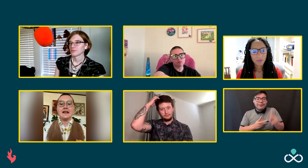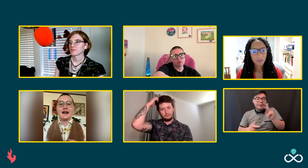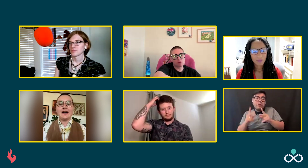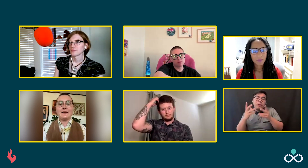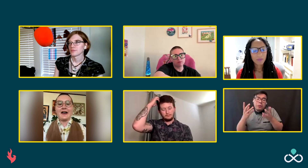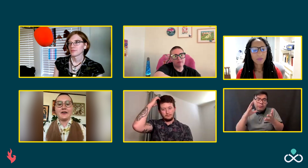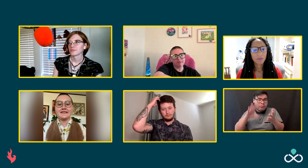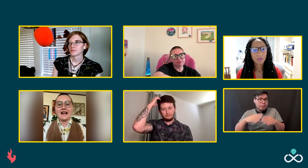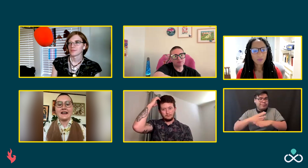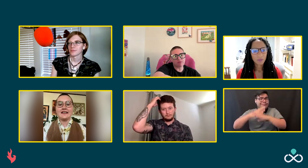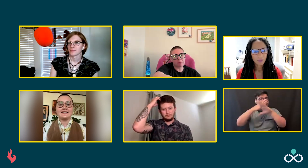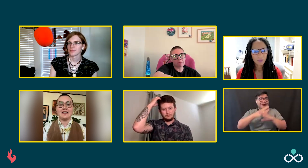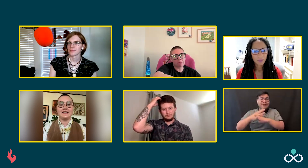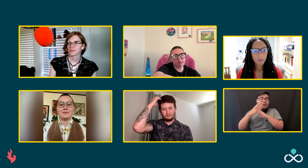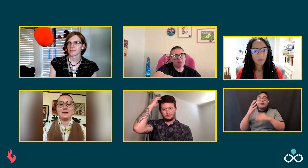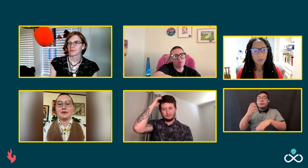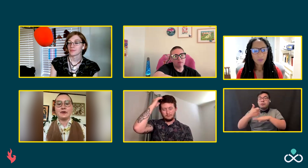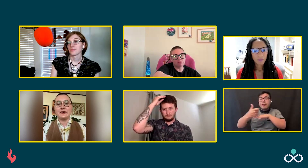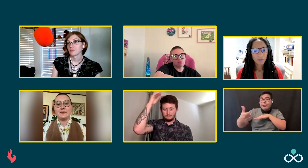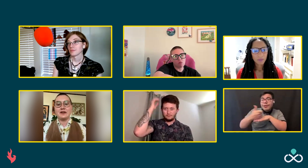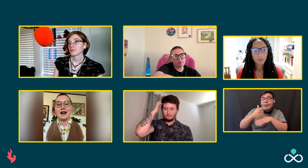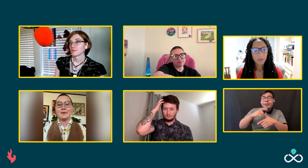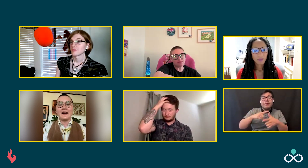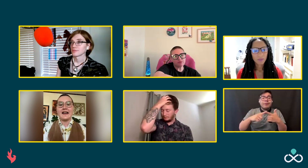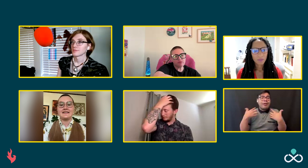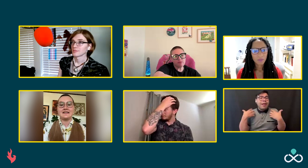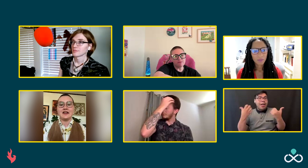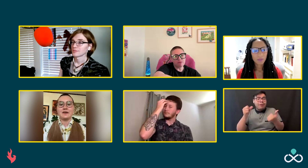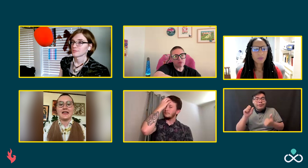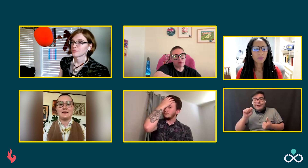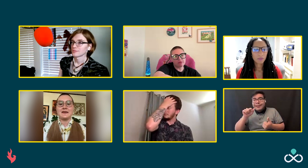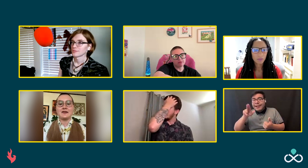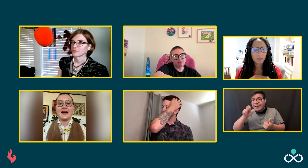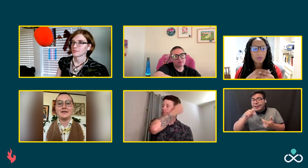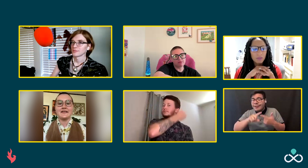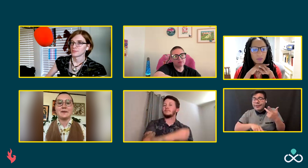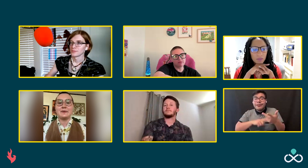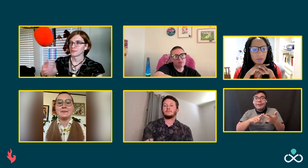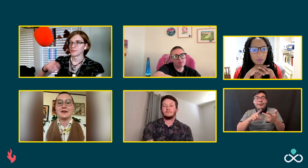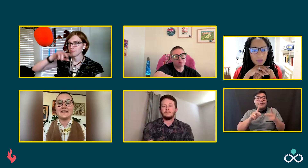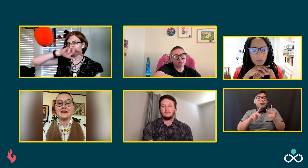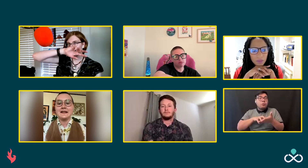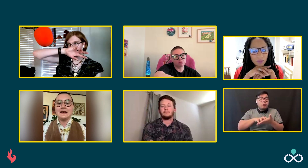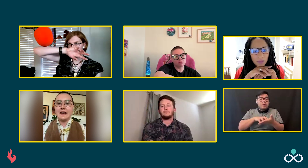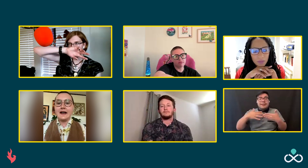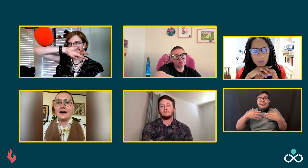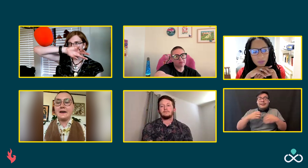transportation, health status. A lot of people who are immunocompromised, can't be around other people in